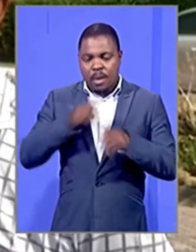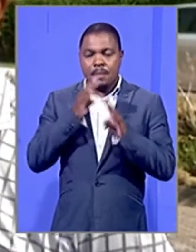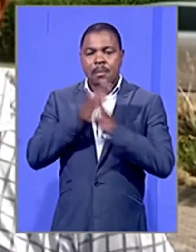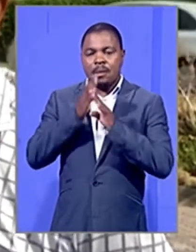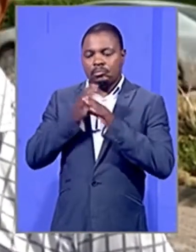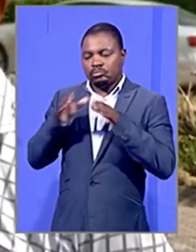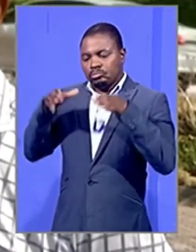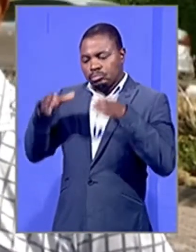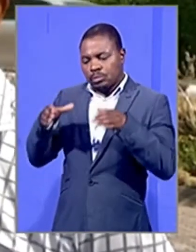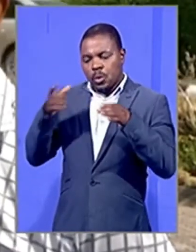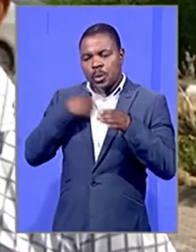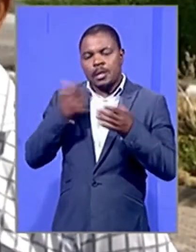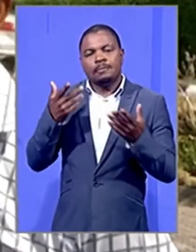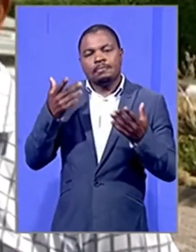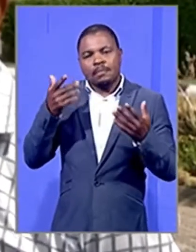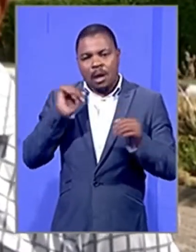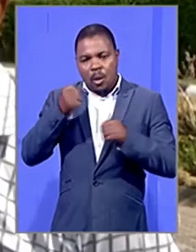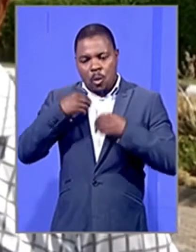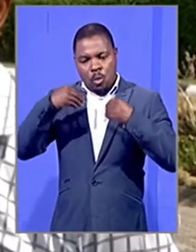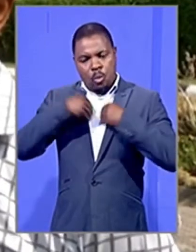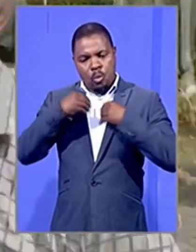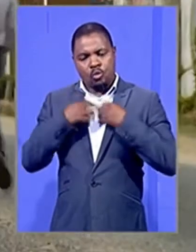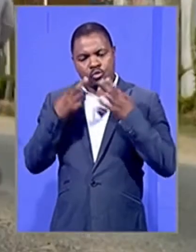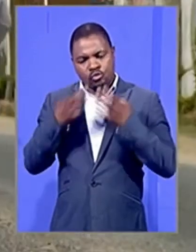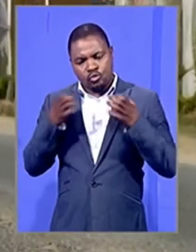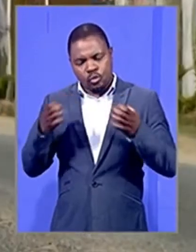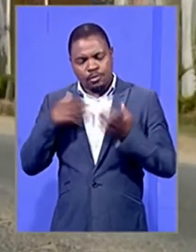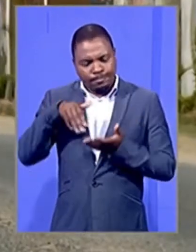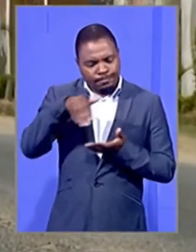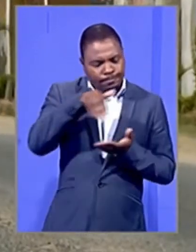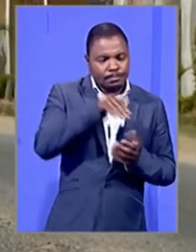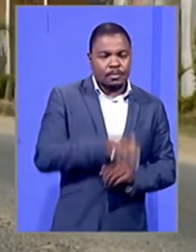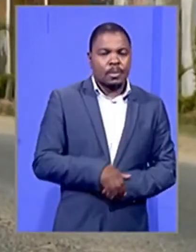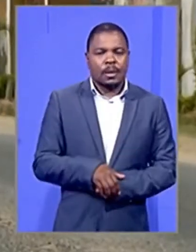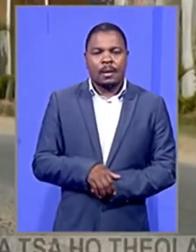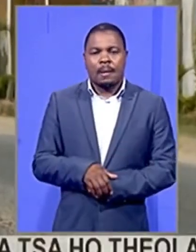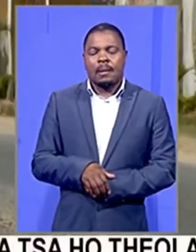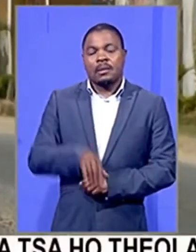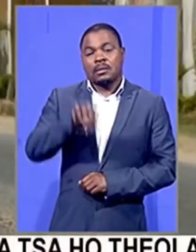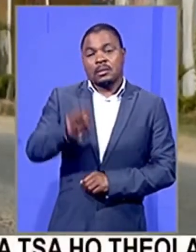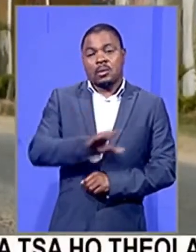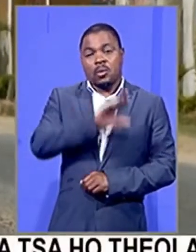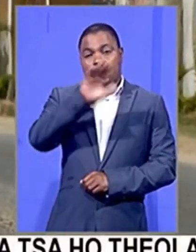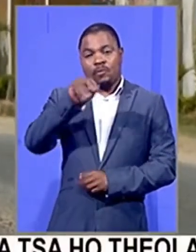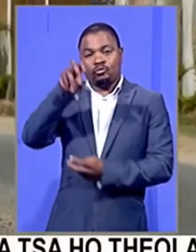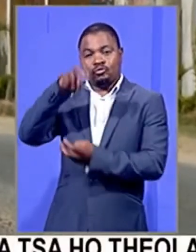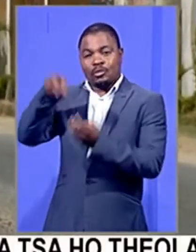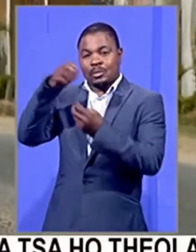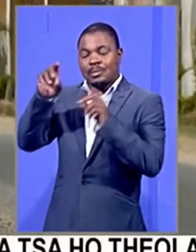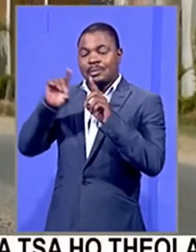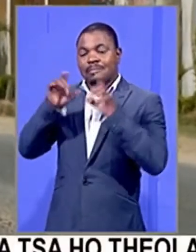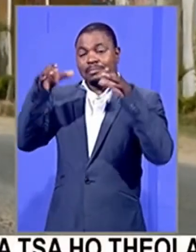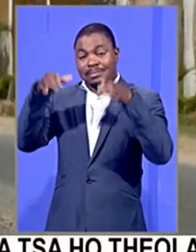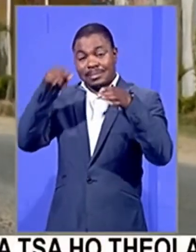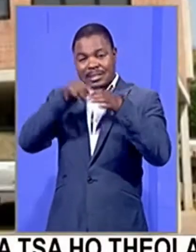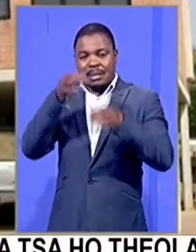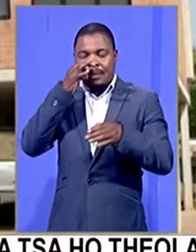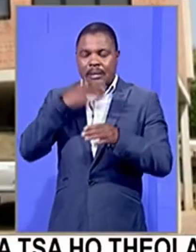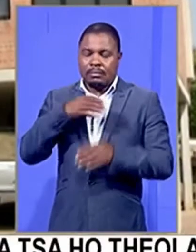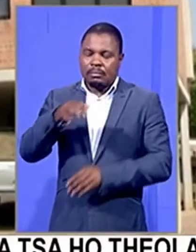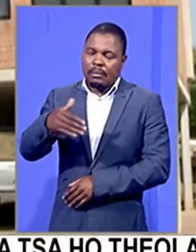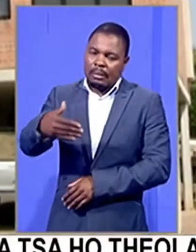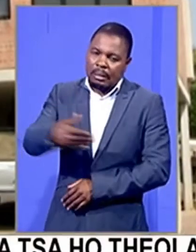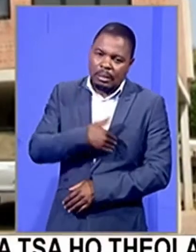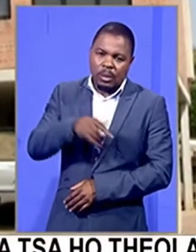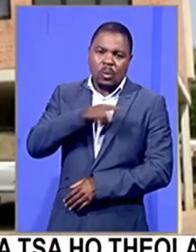sector we are mobilizing our own resources. Lekgotla la kgwebo la Bohahlaudi Afrika Borwa le re le utlwisitse bohloko haholo ke polao ena.